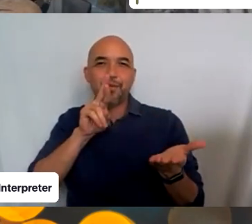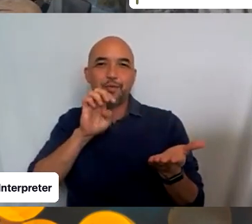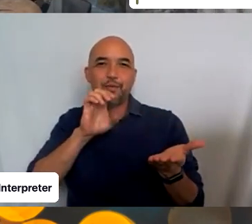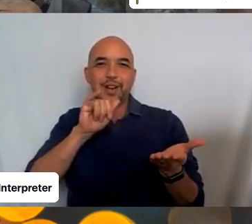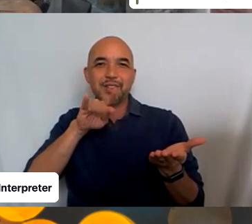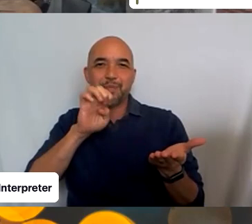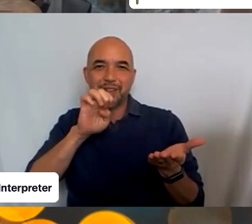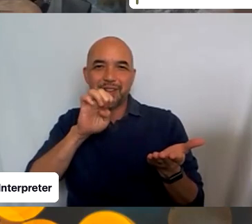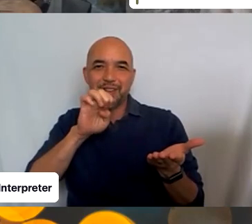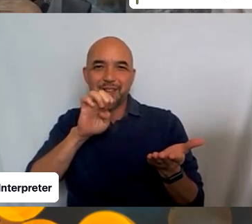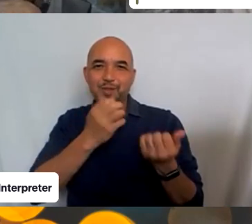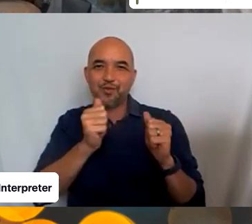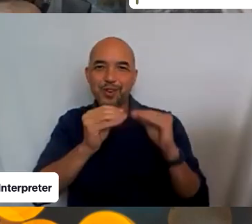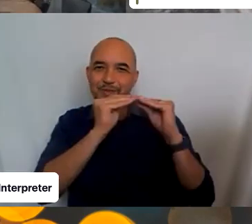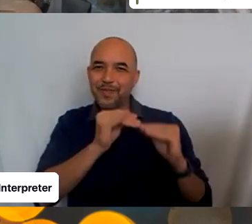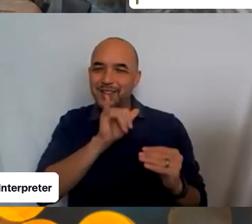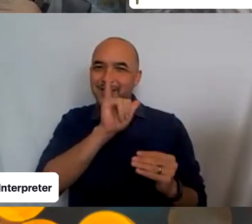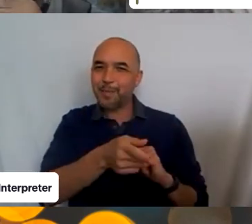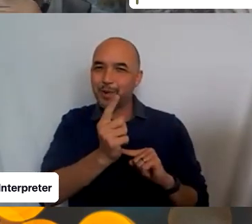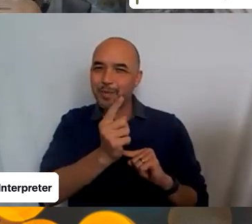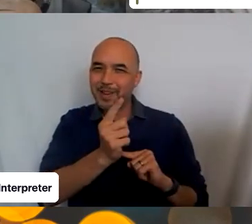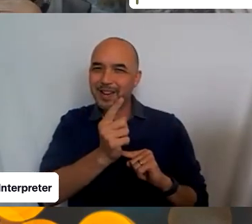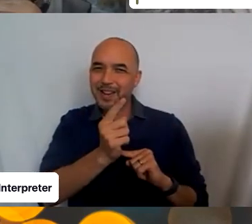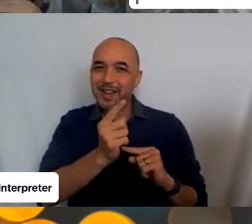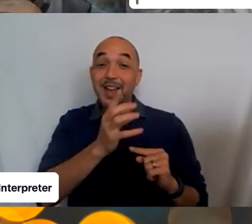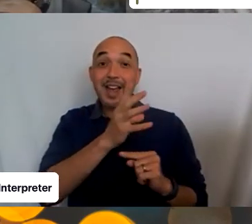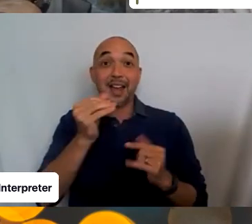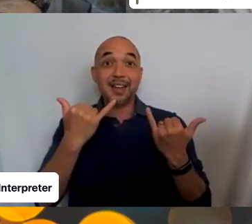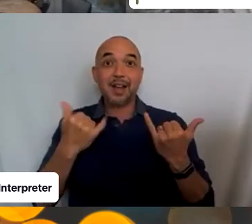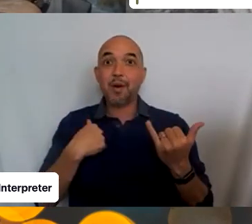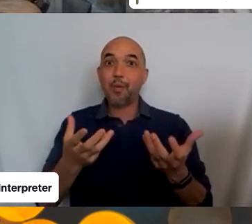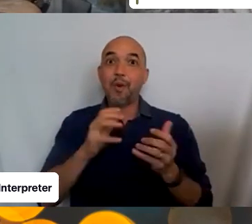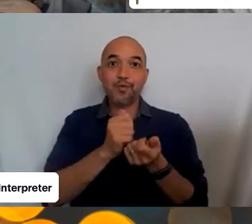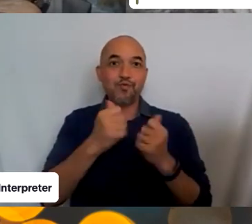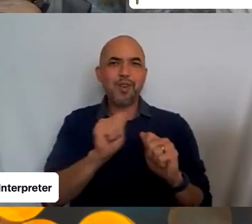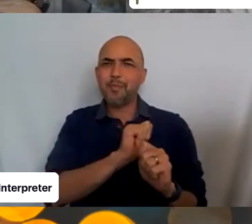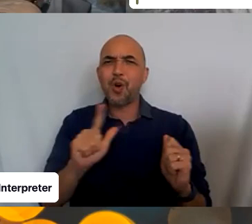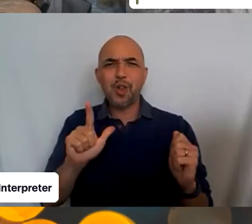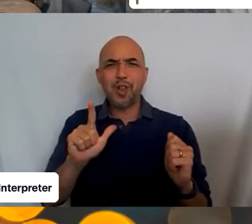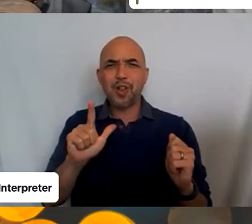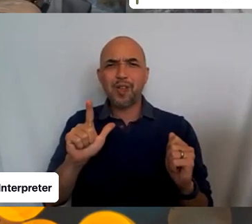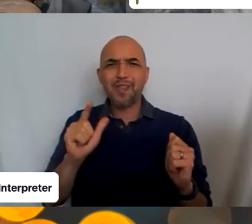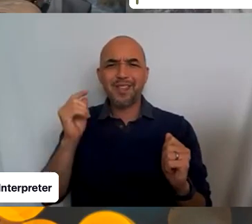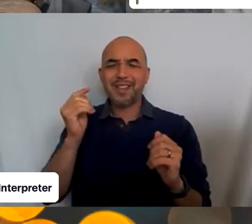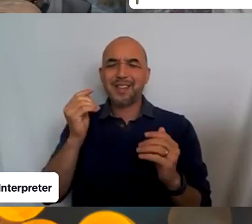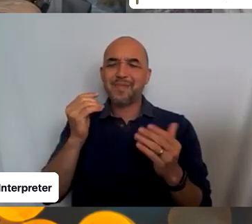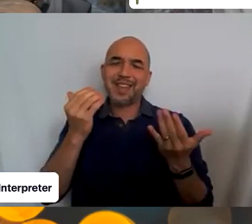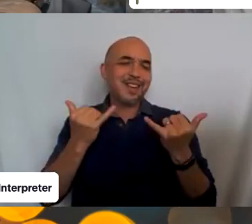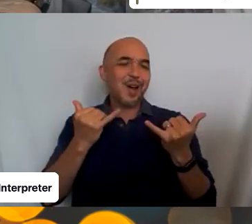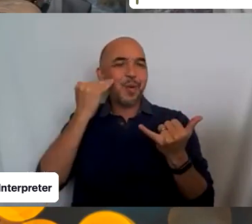all now, that, especially knowing that they come from your grandmother, which is even more sweet. Awesome. Yeah,